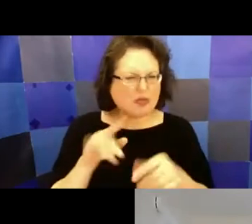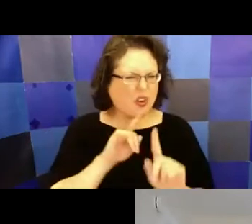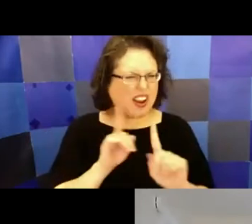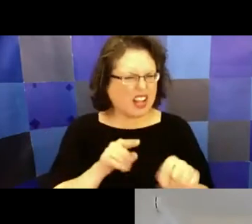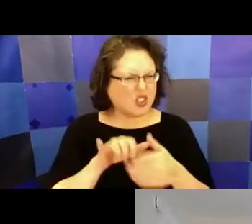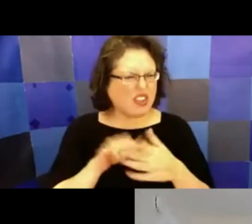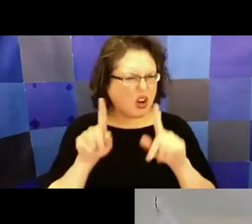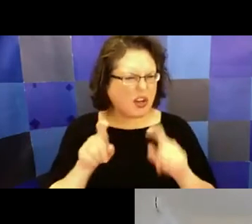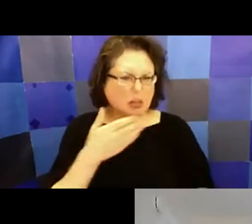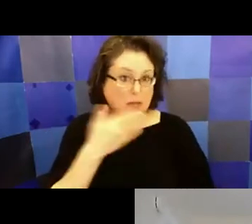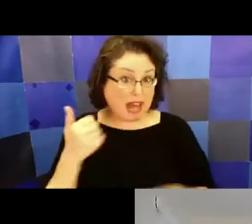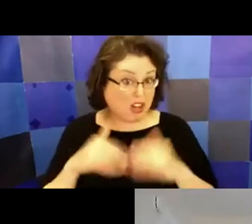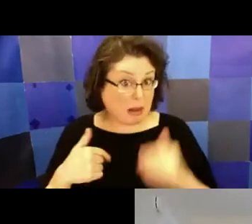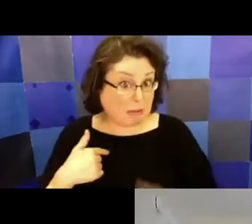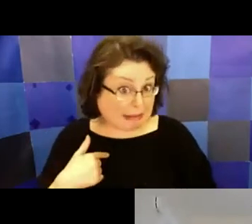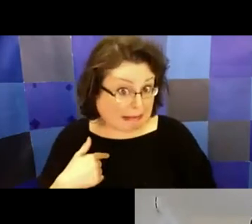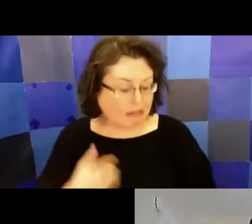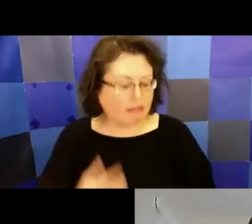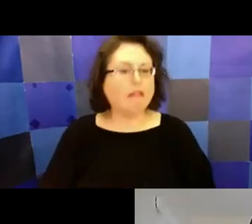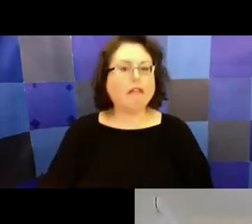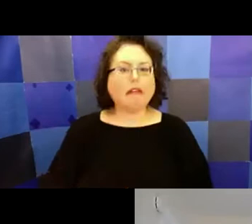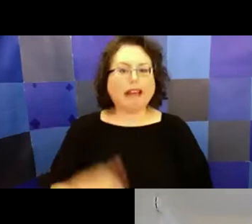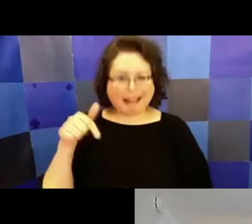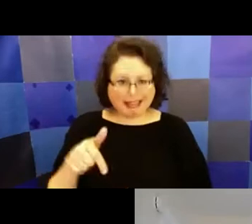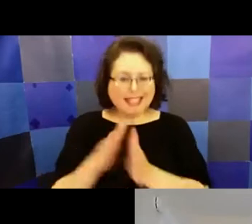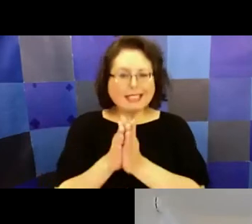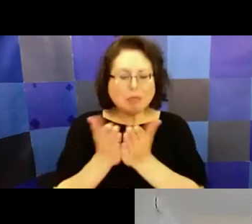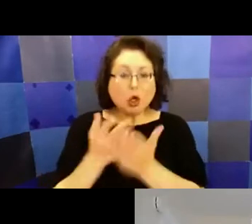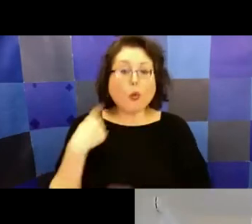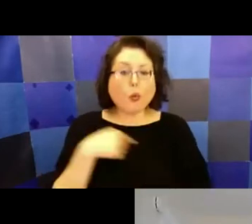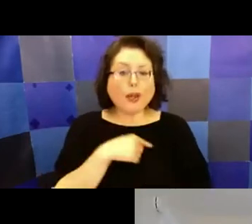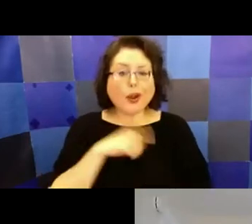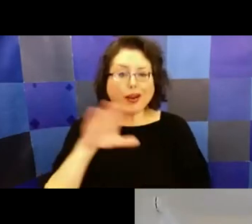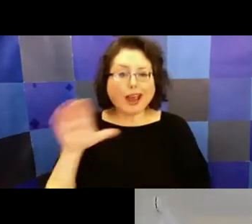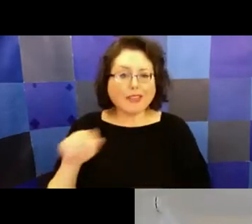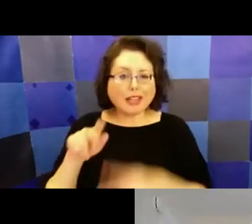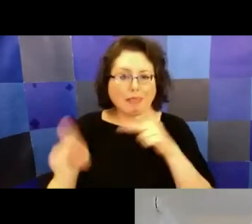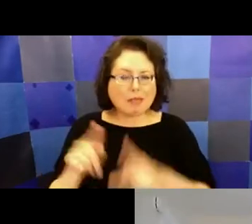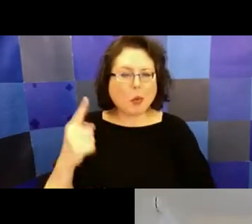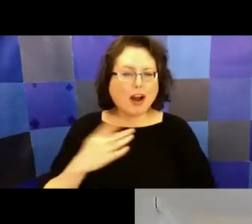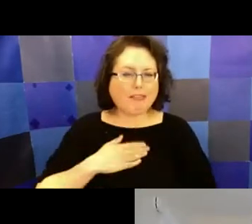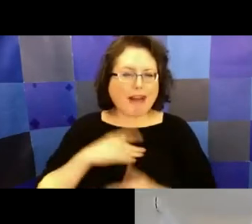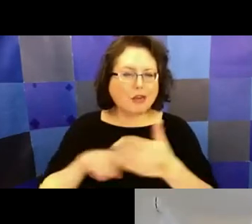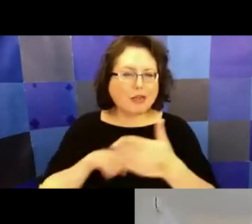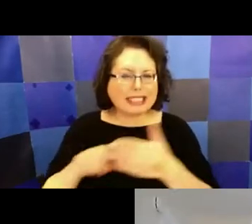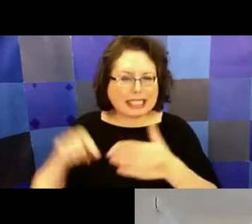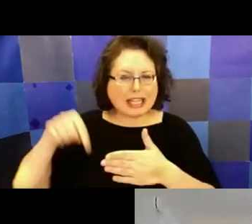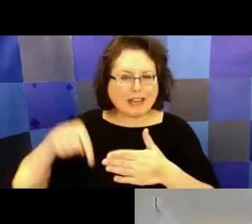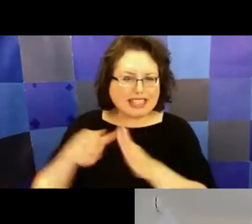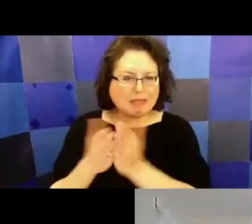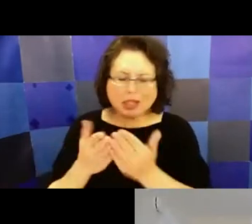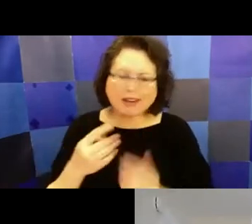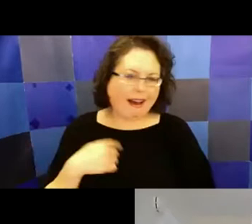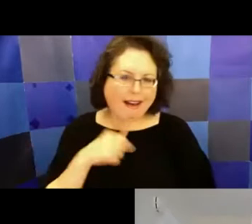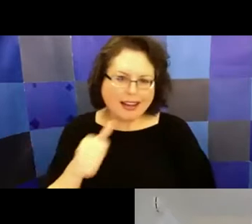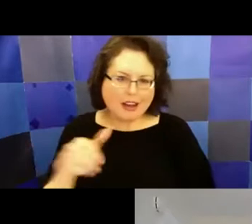than I did in this book, We Are an African People. I mean, I think one of my own critiques of this book is that it didn't fully flesh